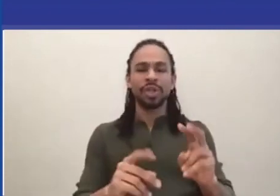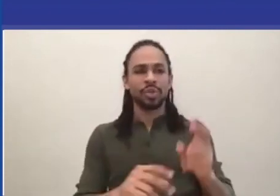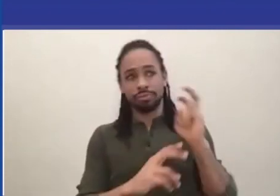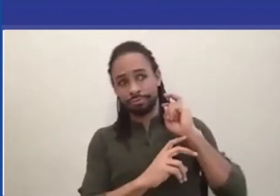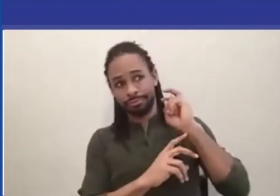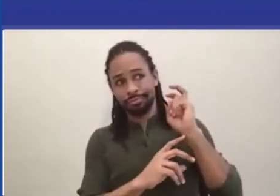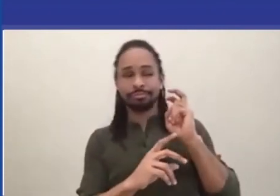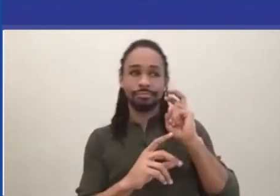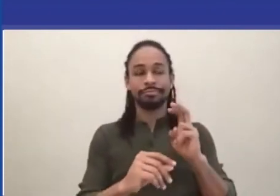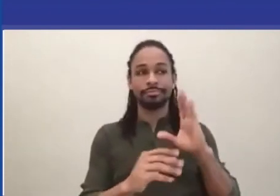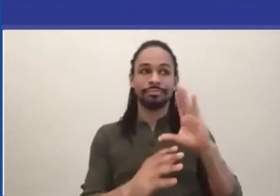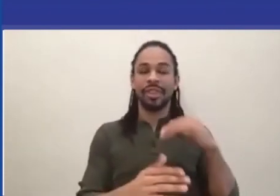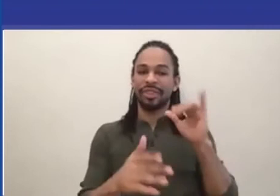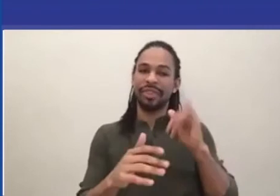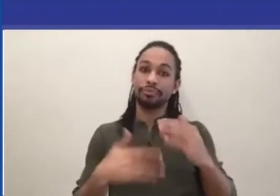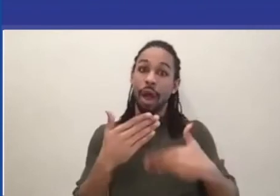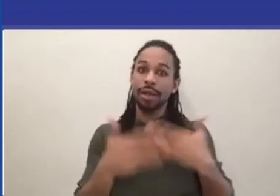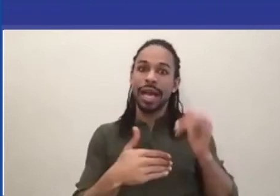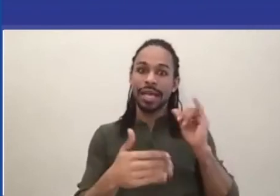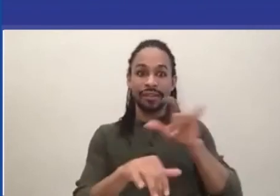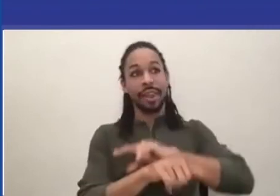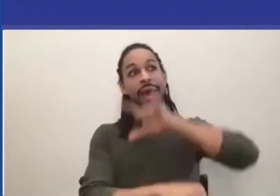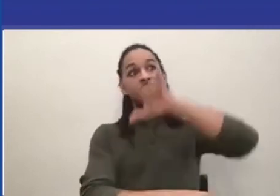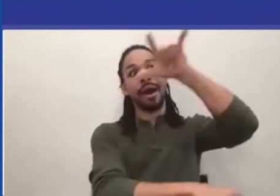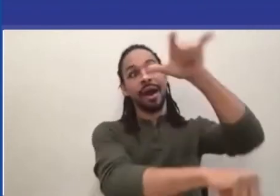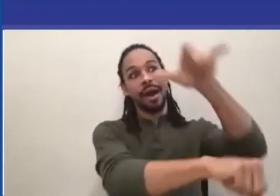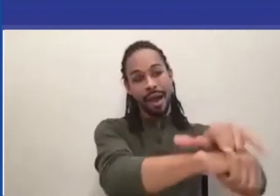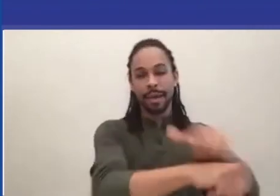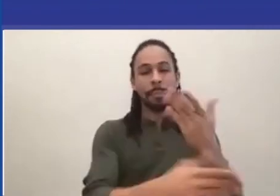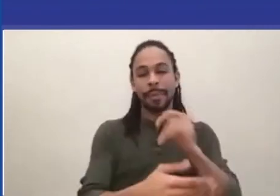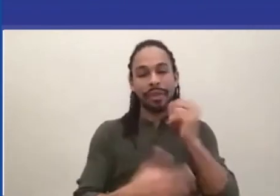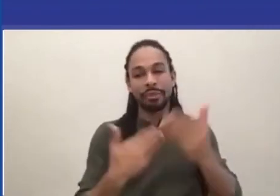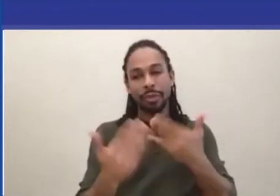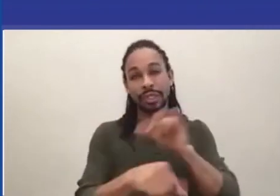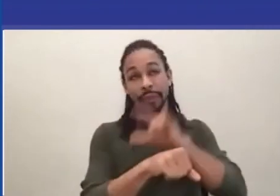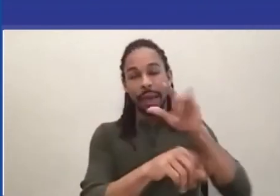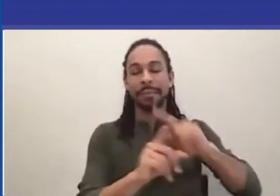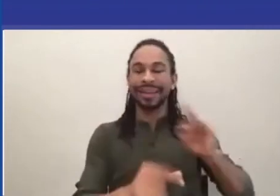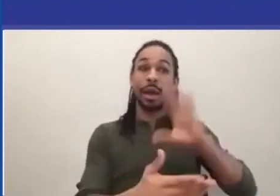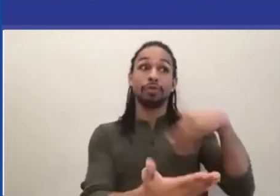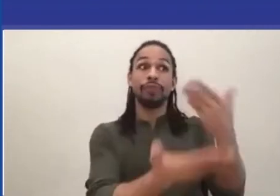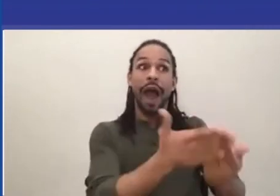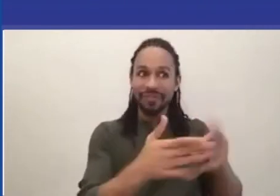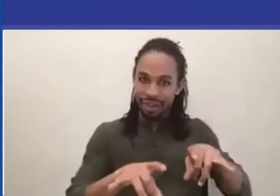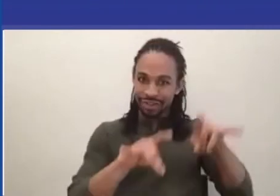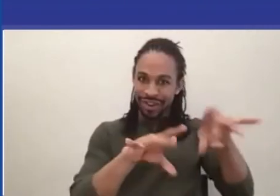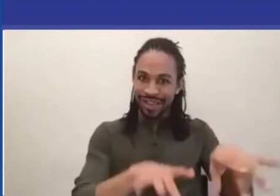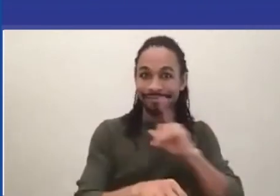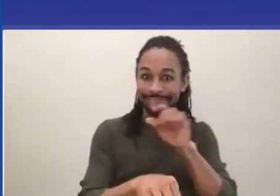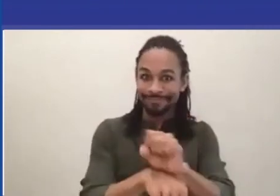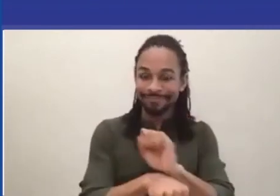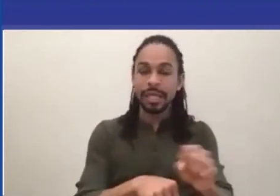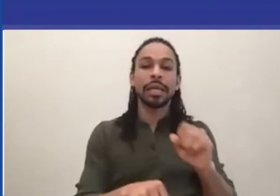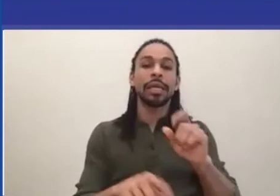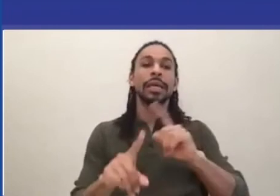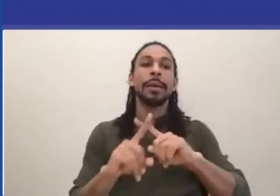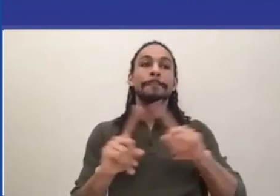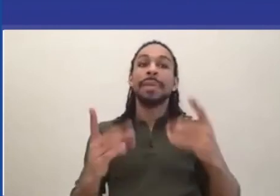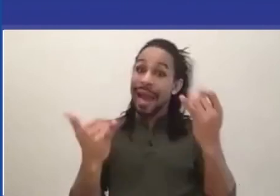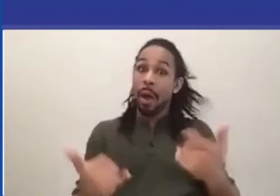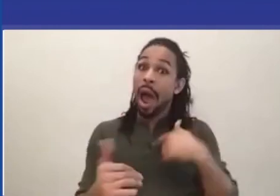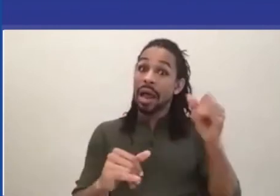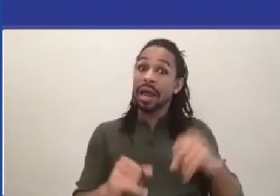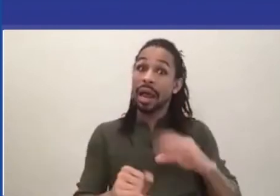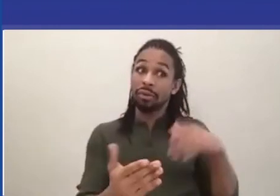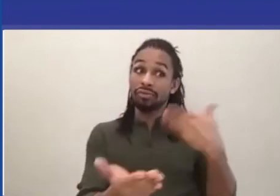was being in Australia, and now I can, with apparently no loss in quality, except,